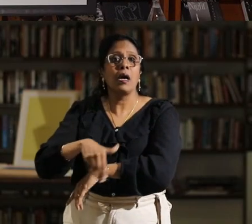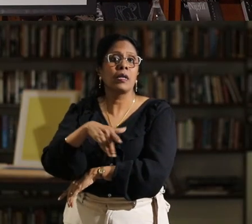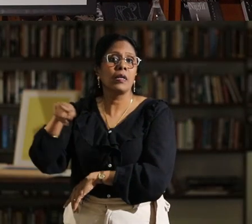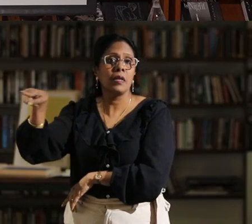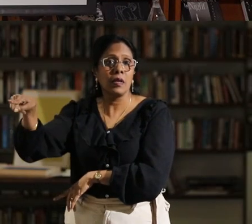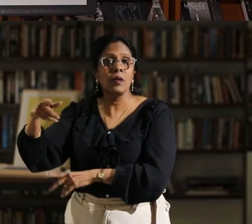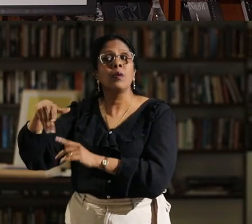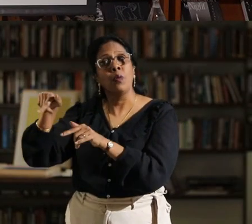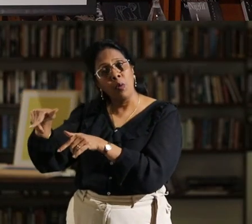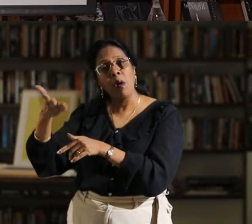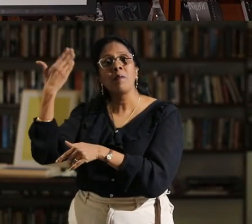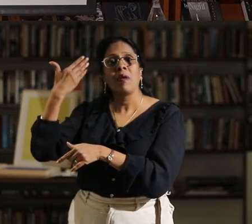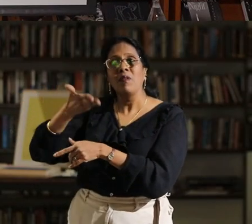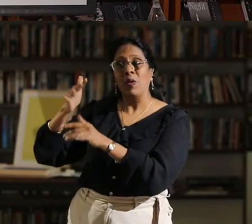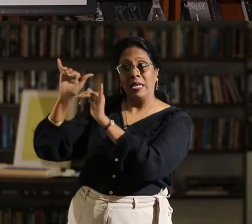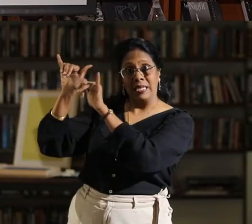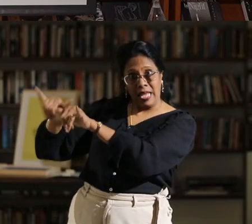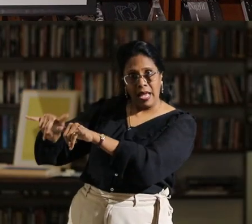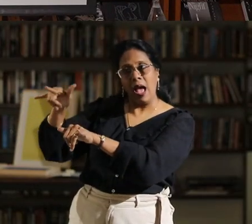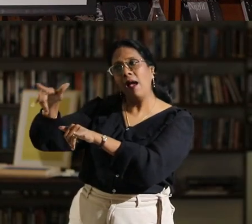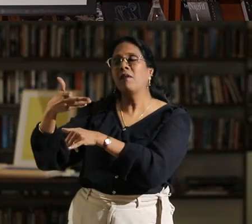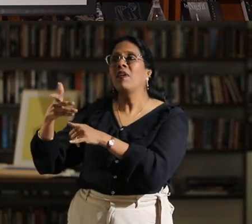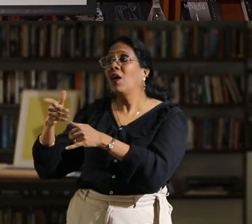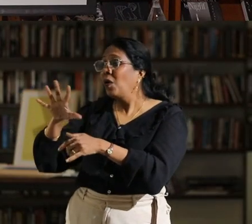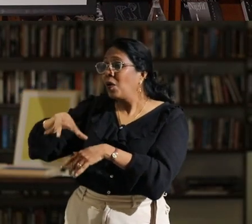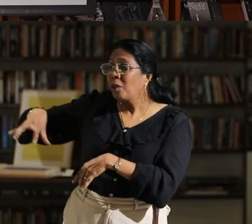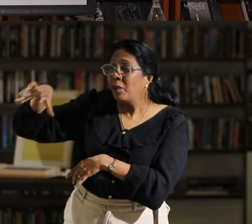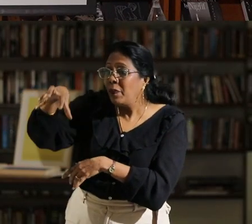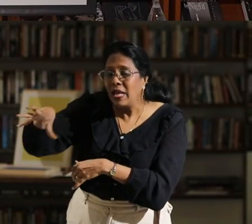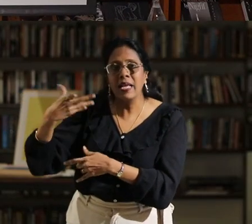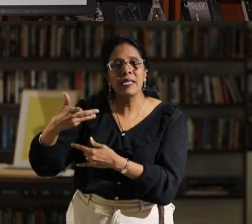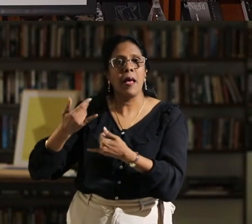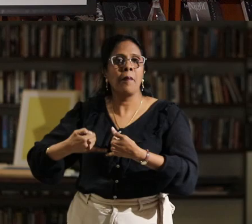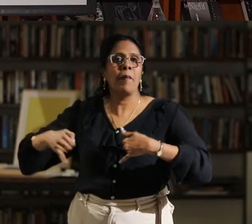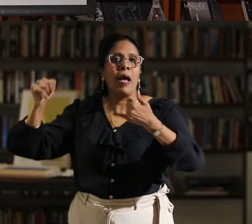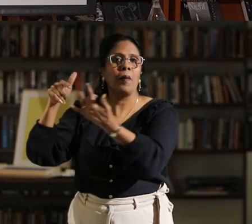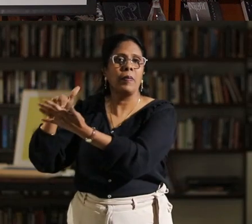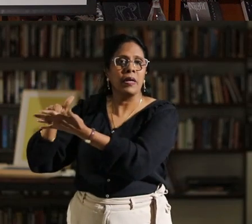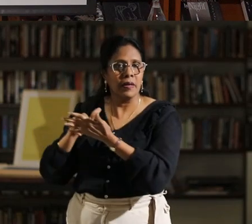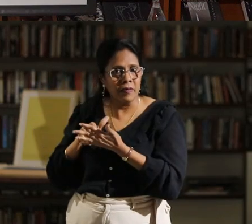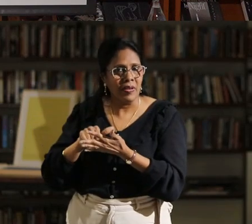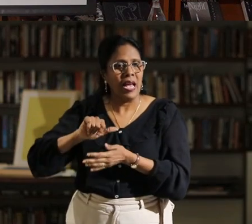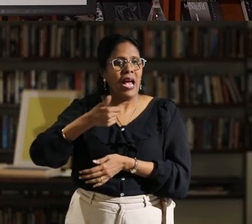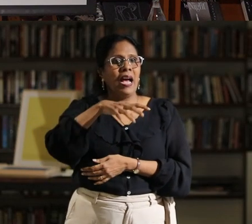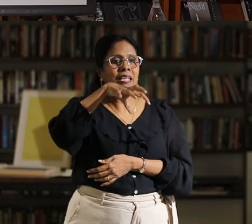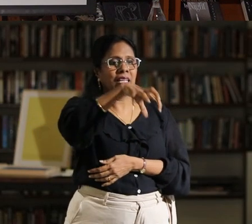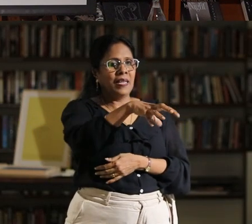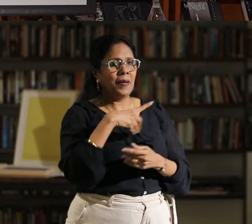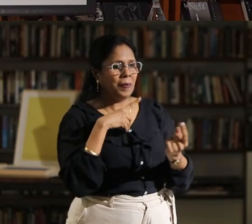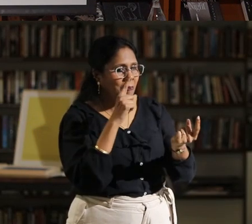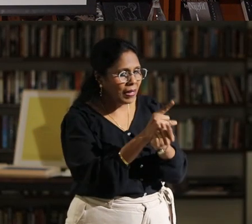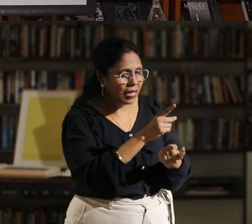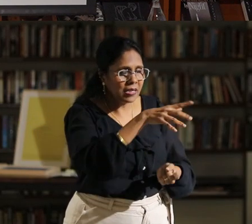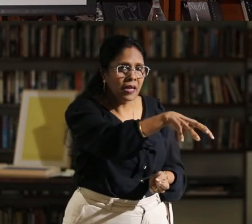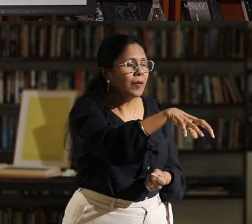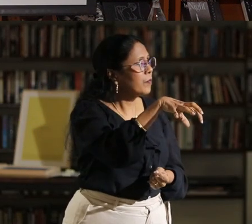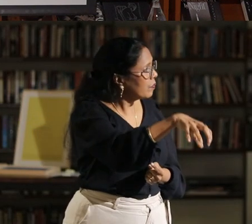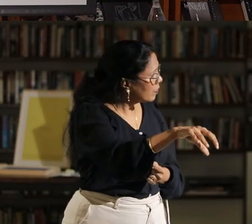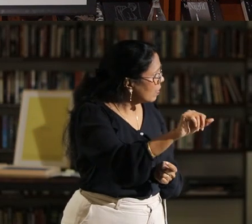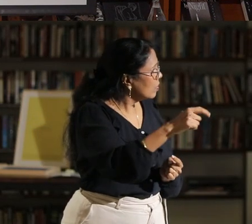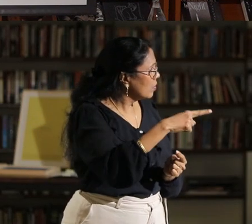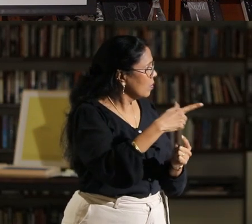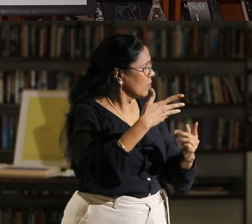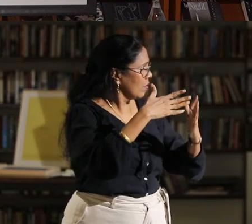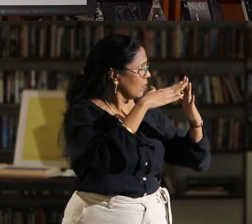of the colony. Then Shadi Khampur was a local theatre group, Jannate Manch, who had just bought